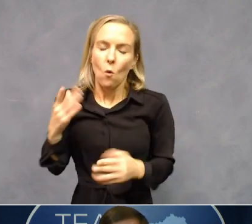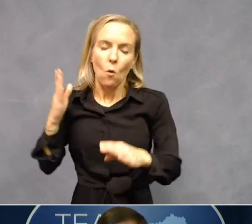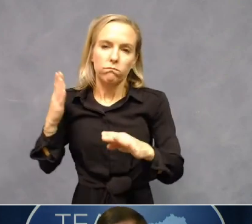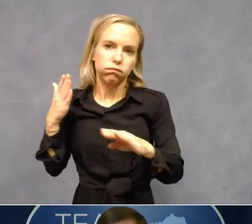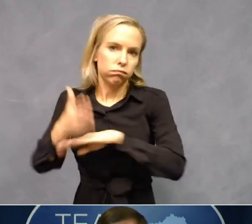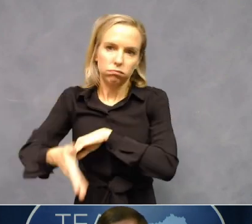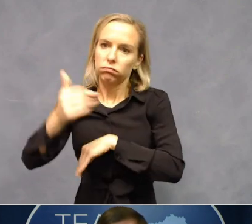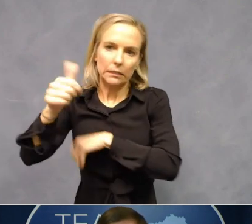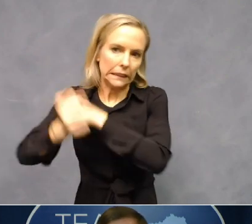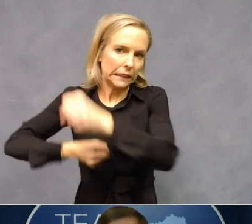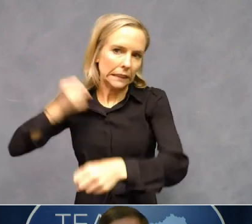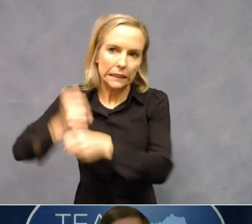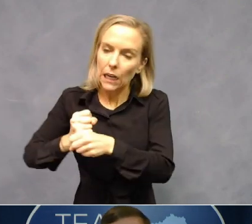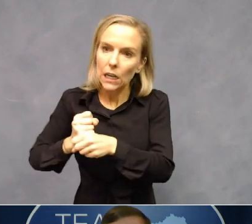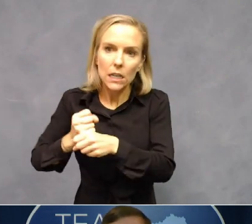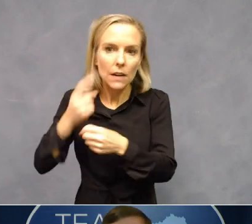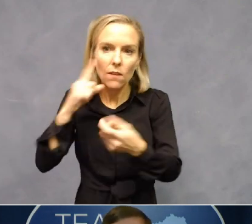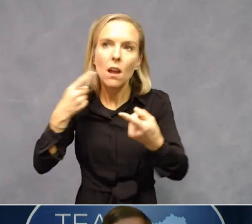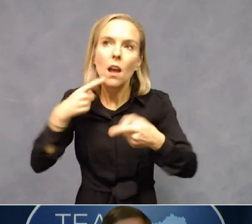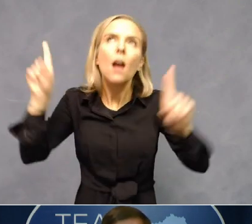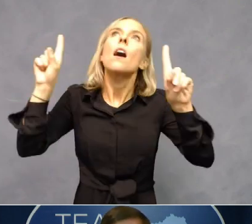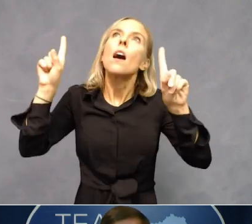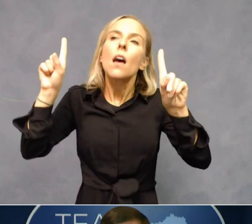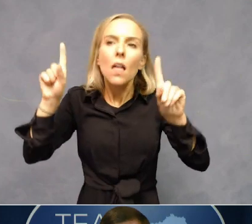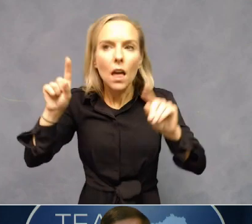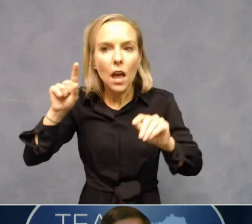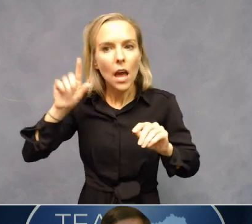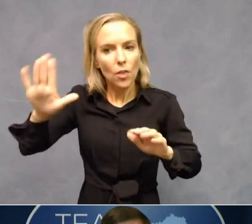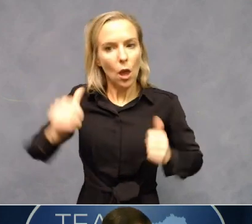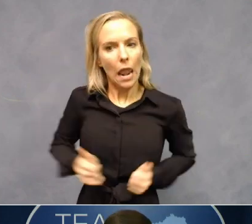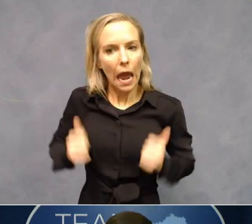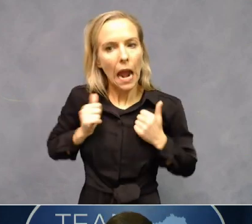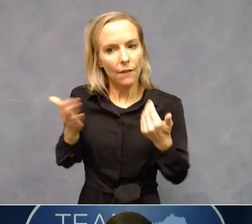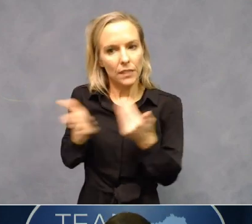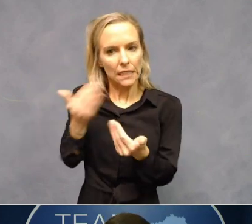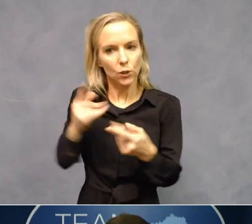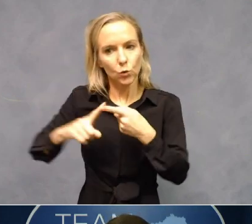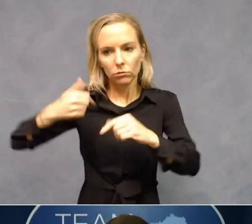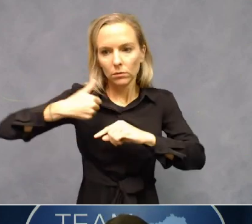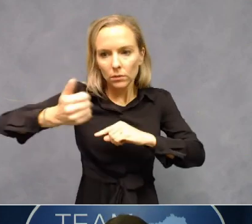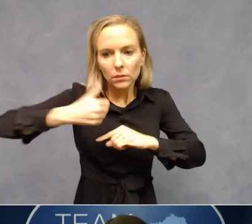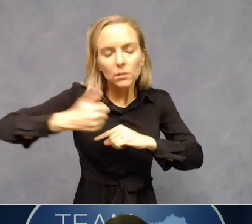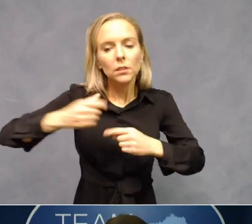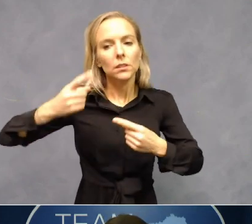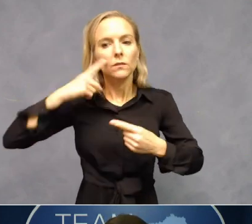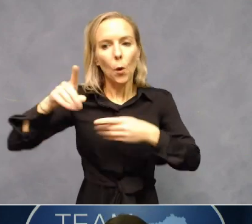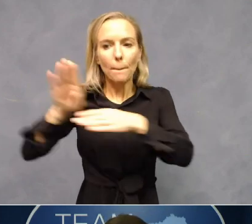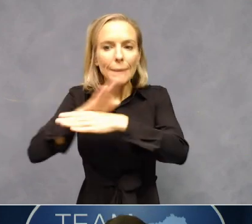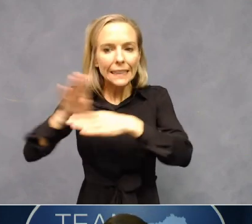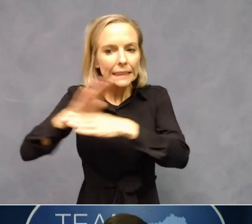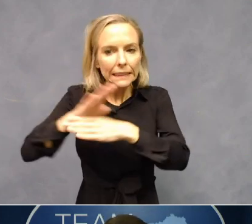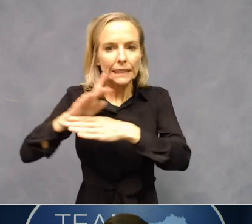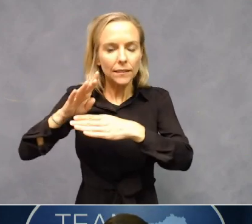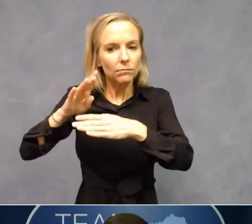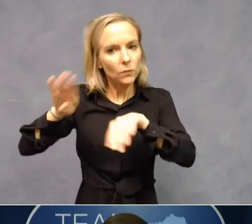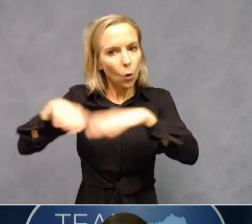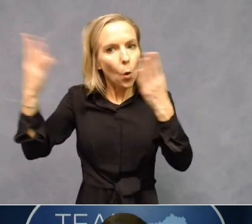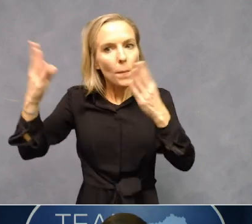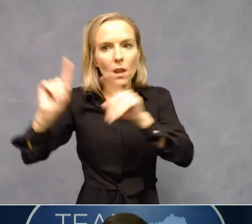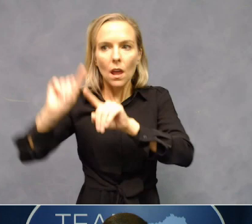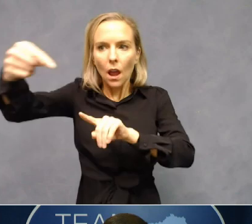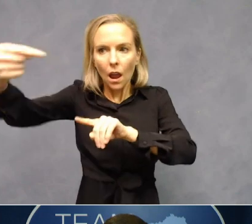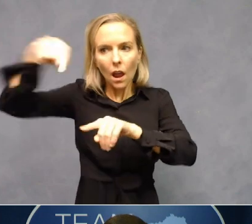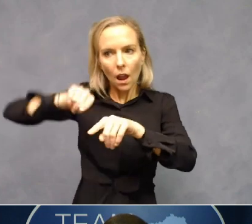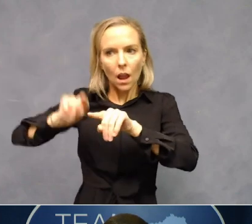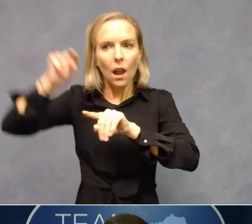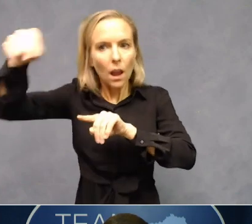It is going to help their way of life, their ability to do business across the border, and it's exciting